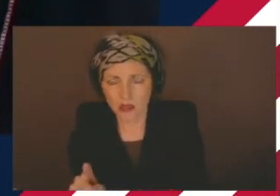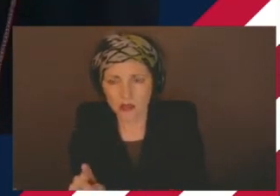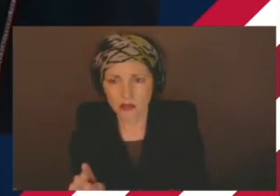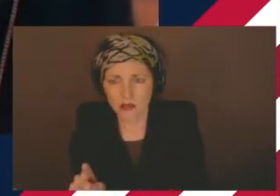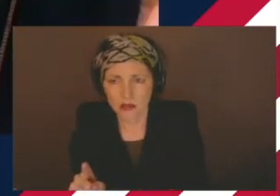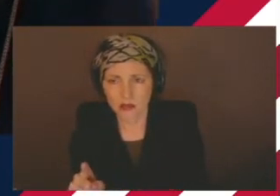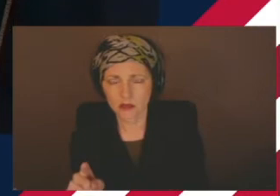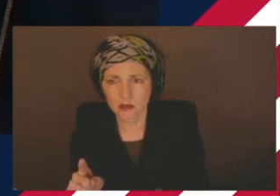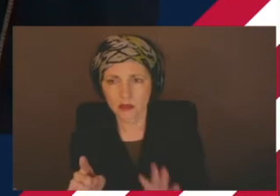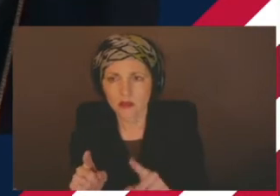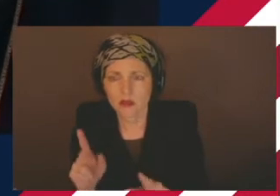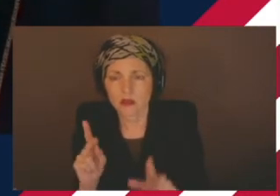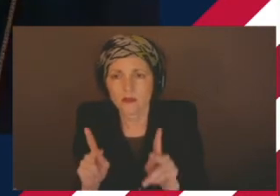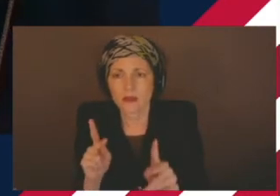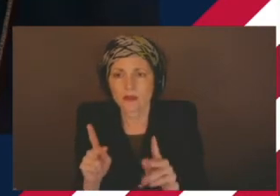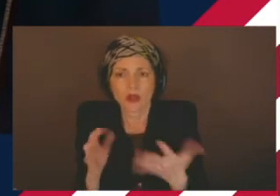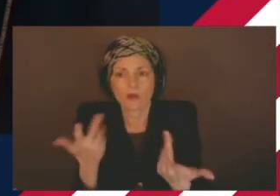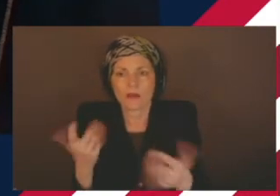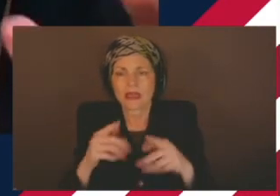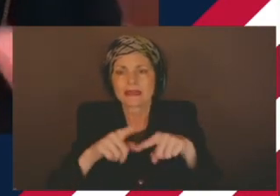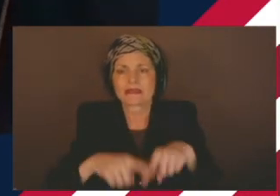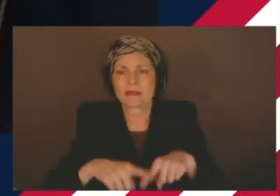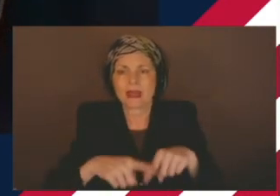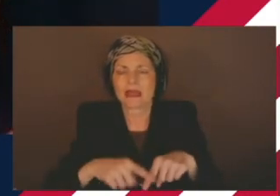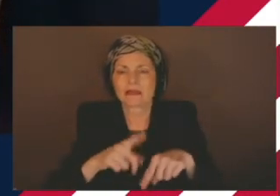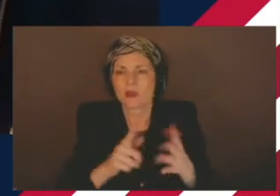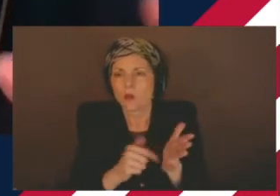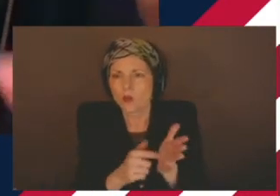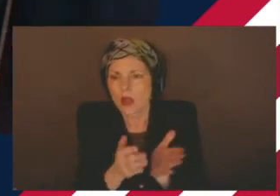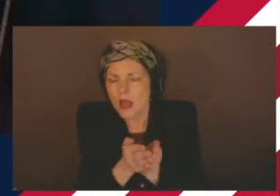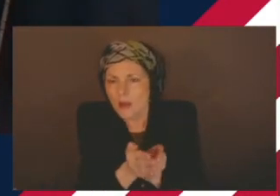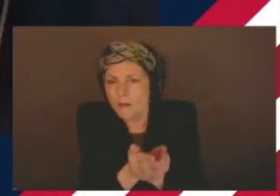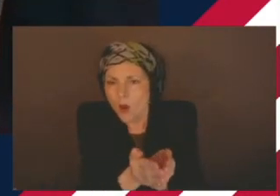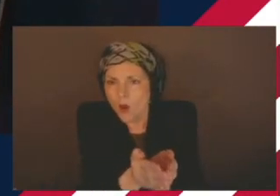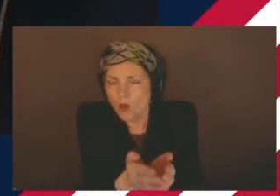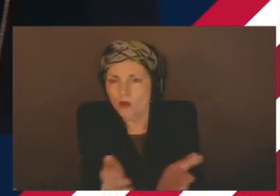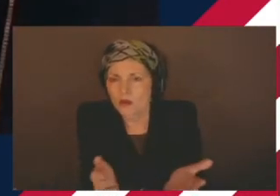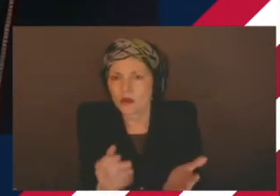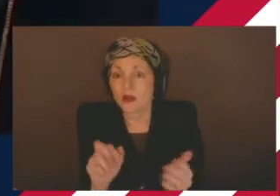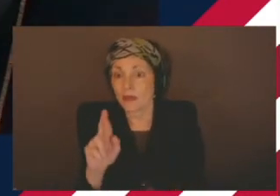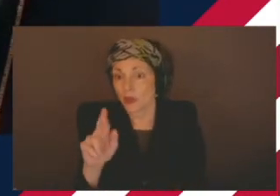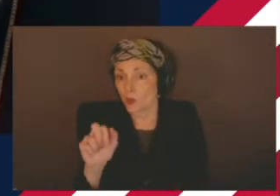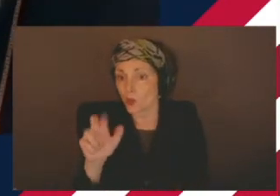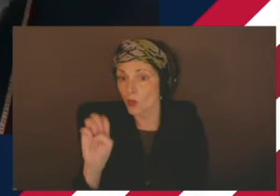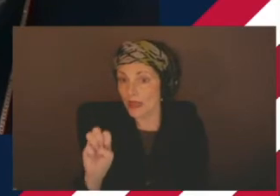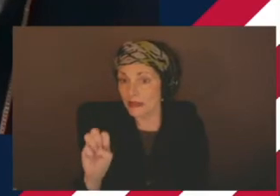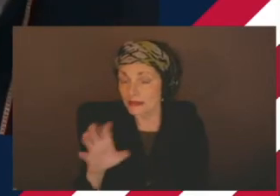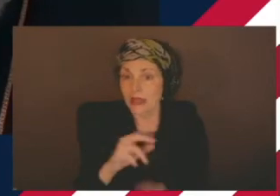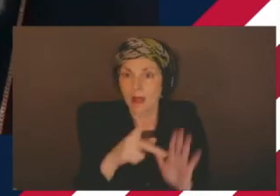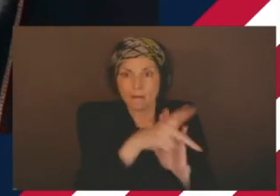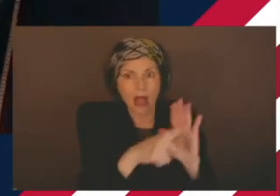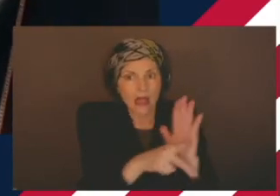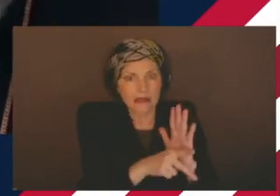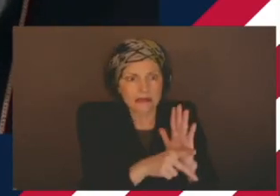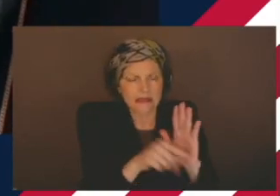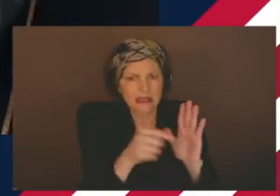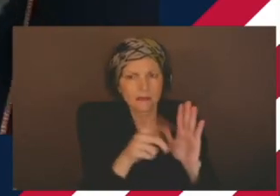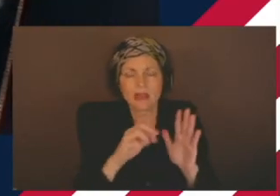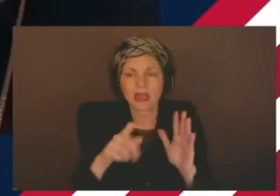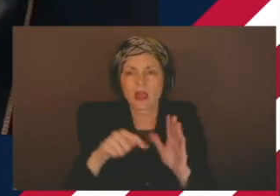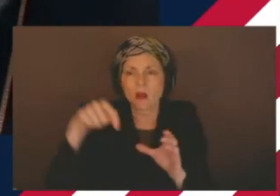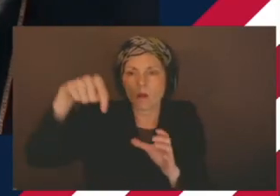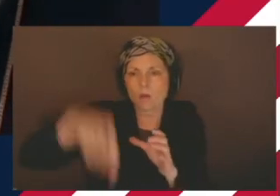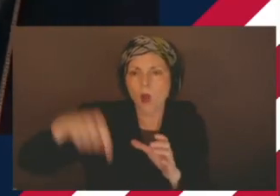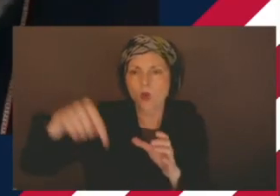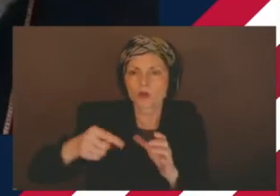because it depends on what kind of boat you have. And if racism and policy racism puts holes in the boat, poverty puts holes